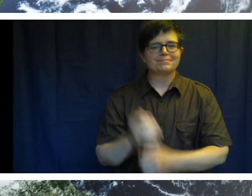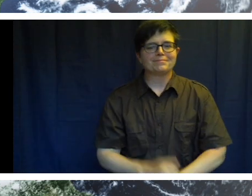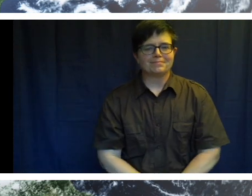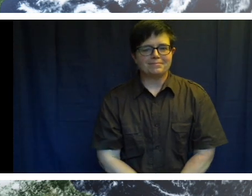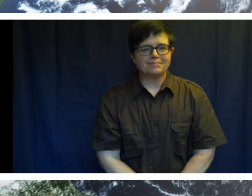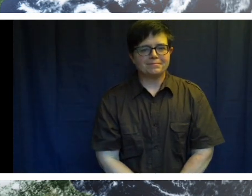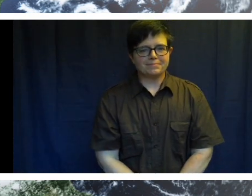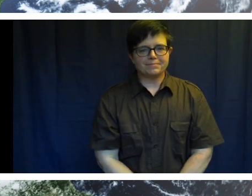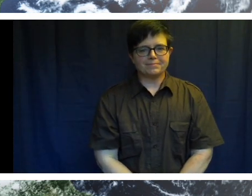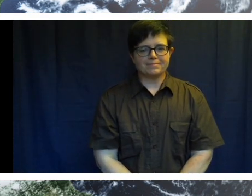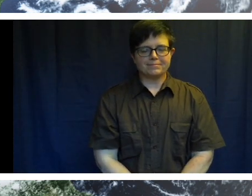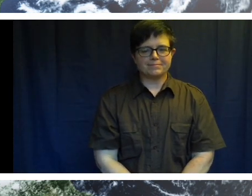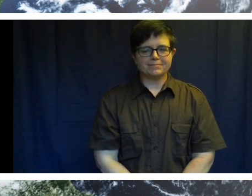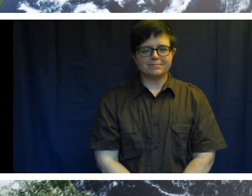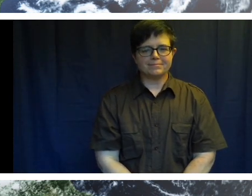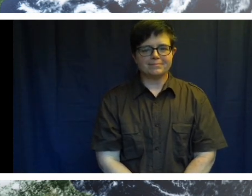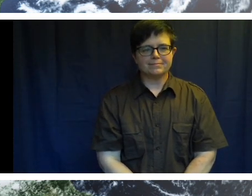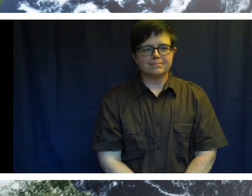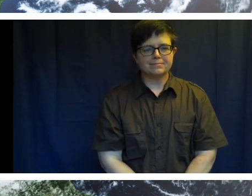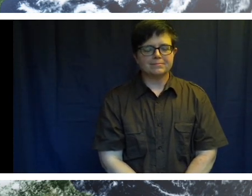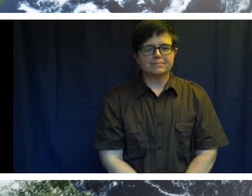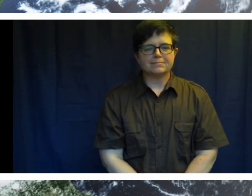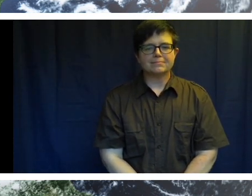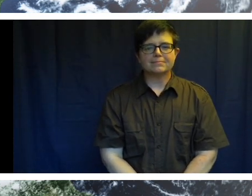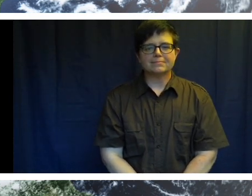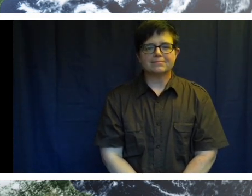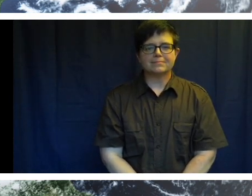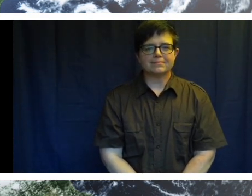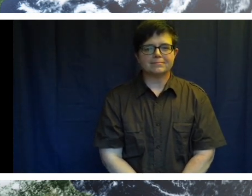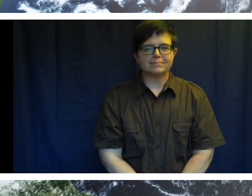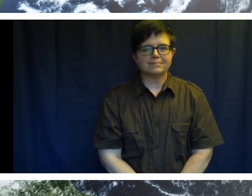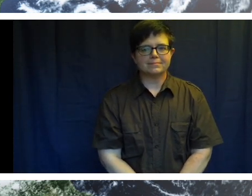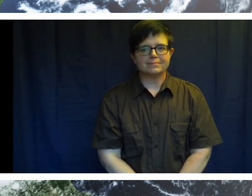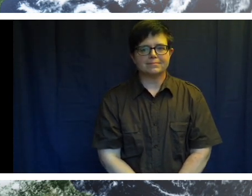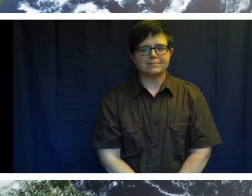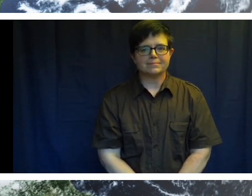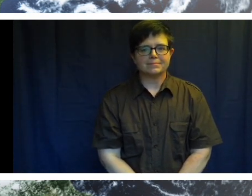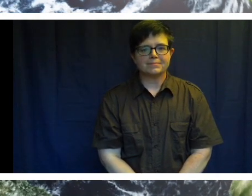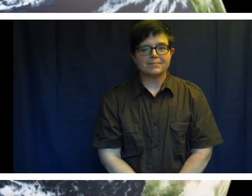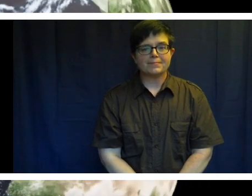we have representation from the Americas,